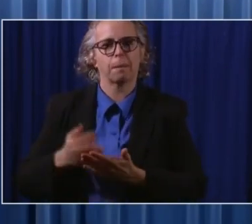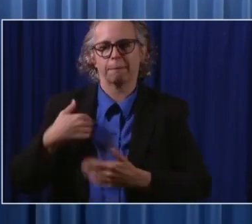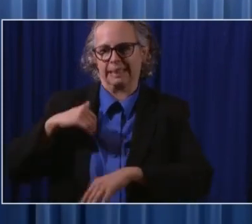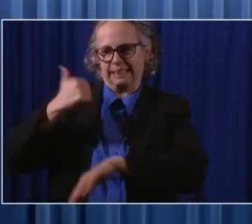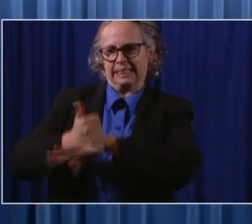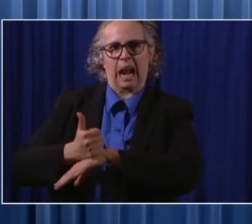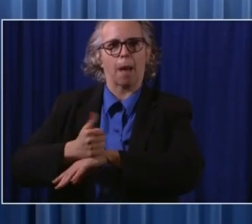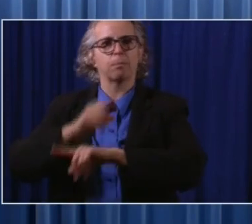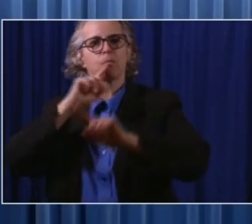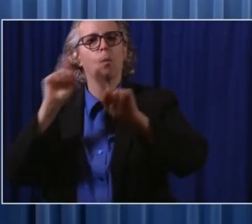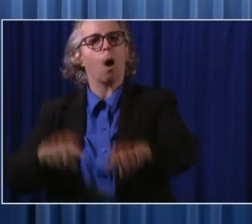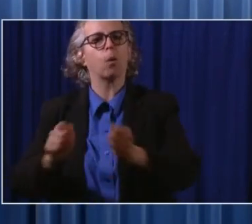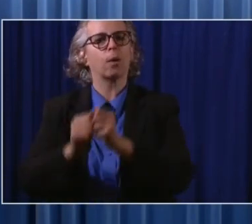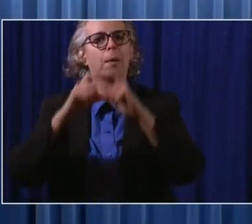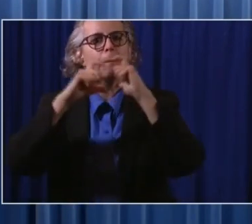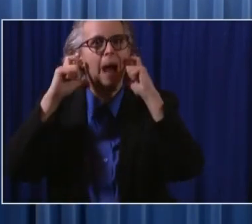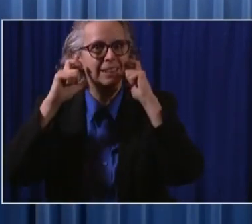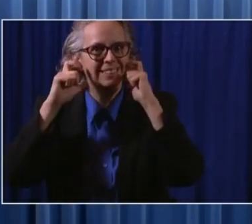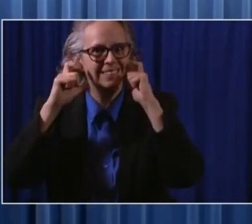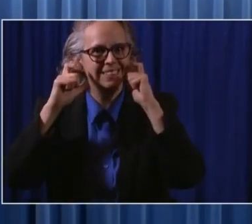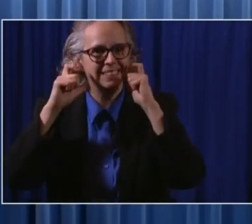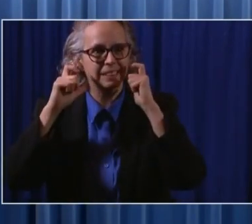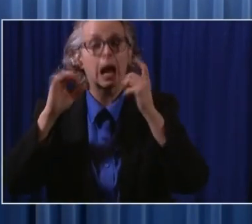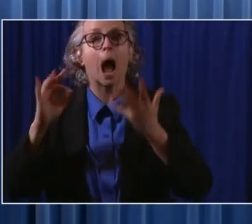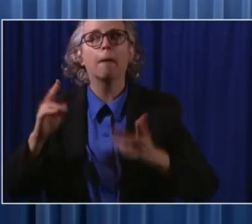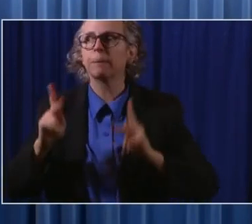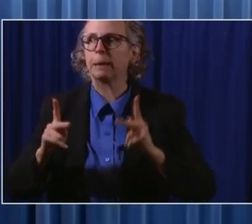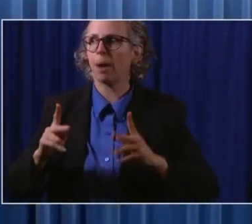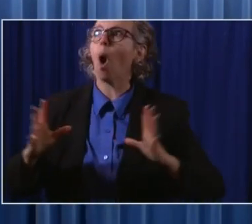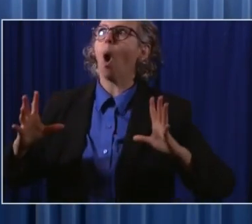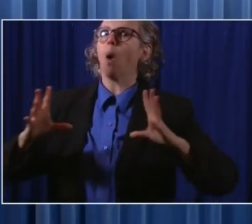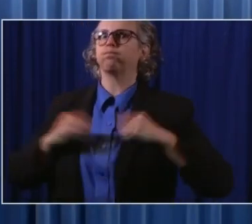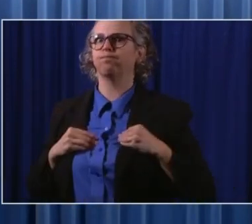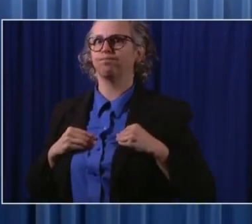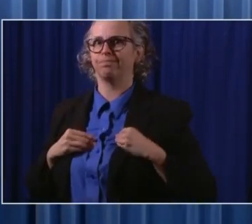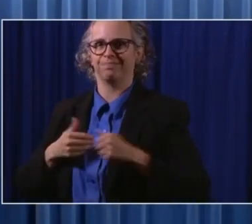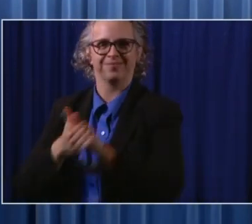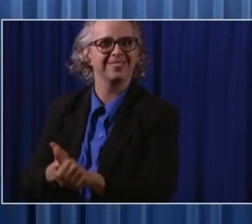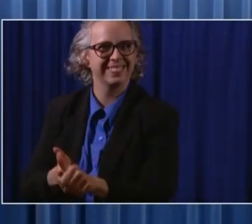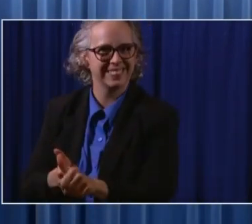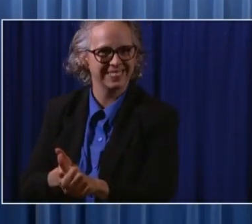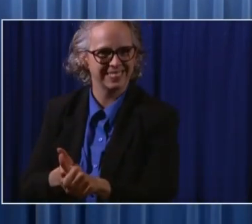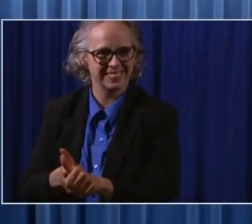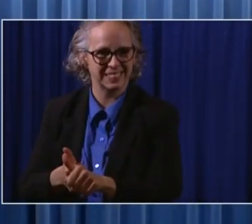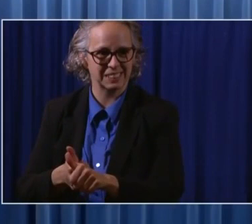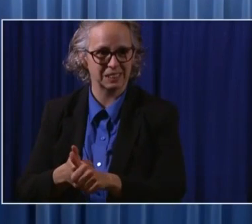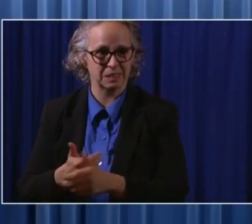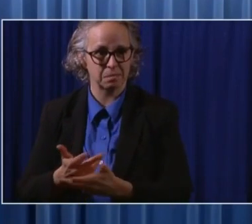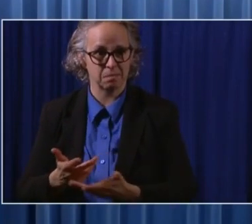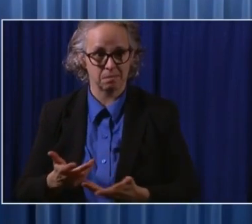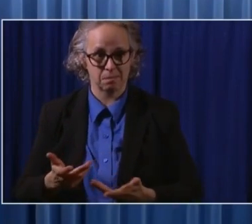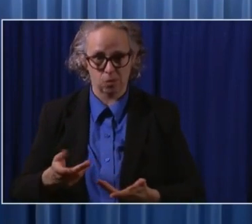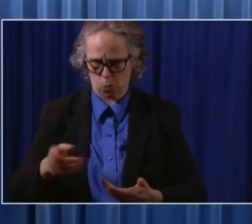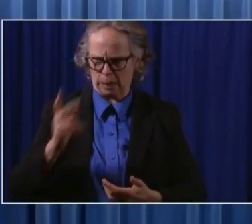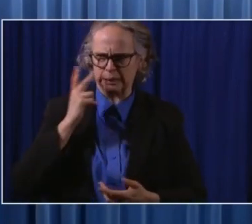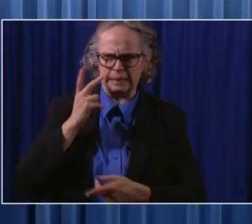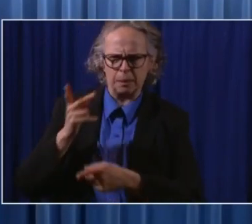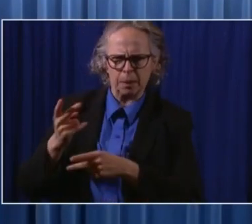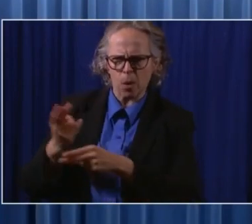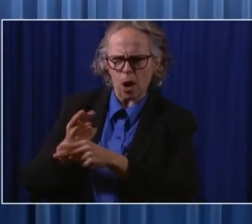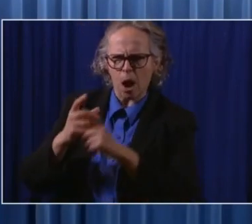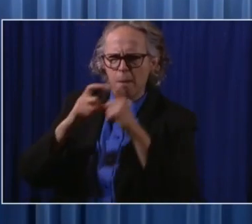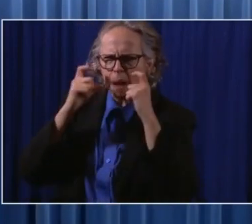just anecdotally by looking as you go around, and as reported to me by mayors and